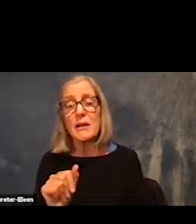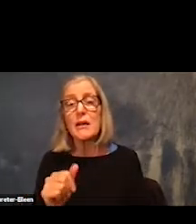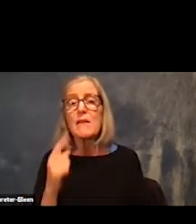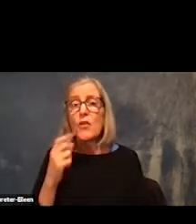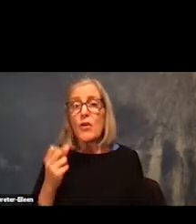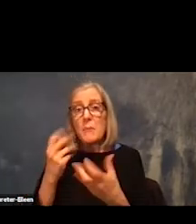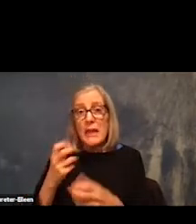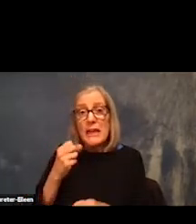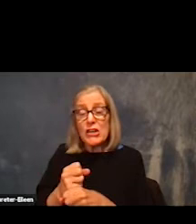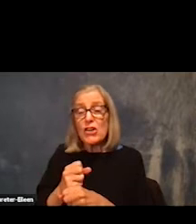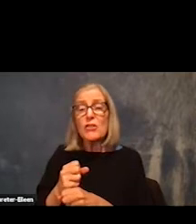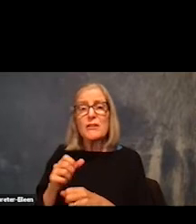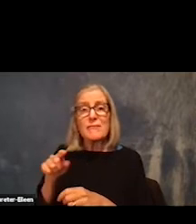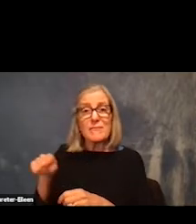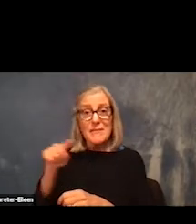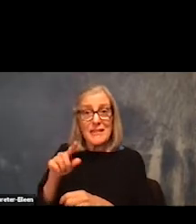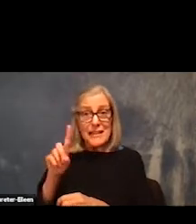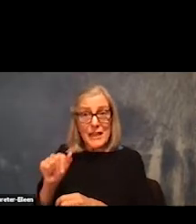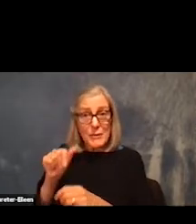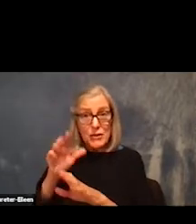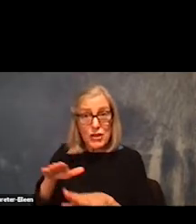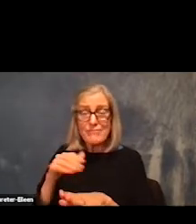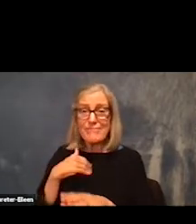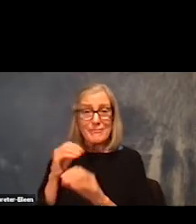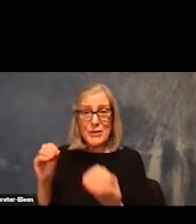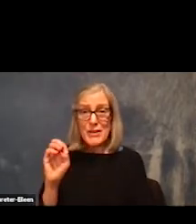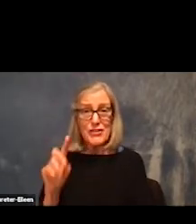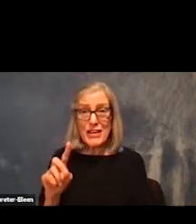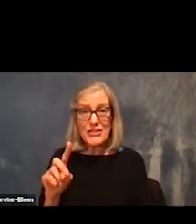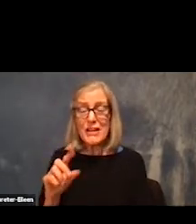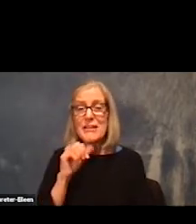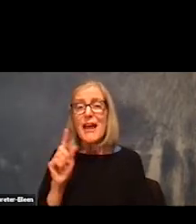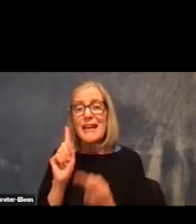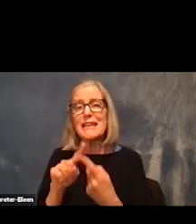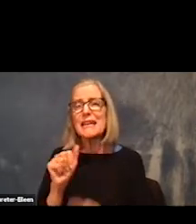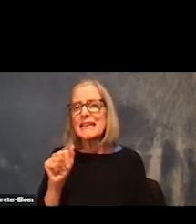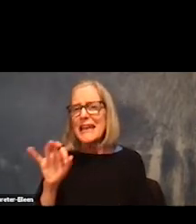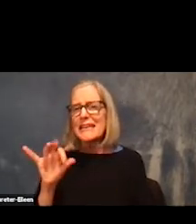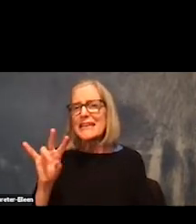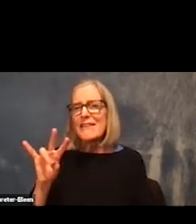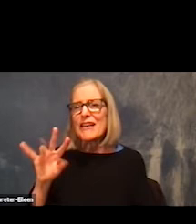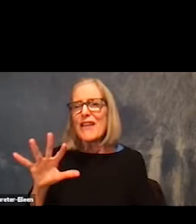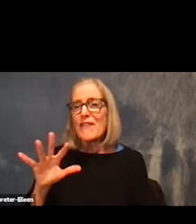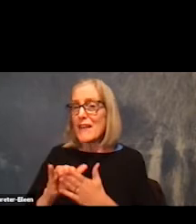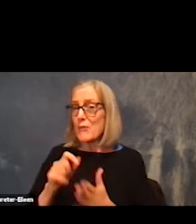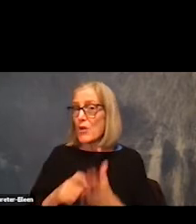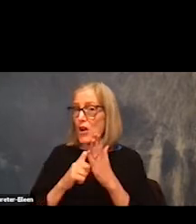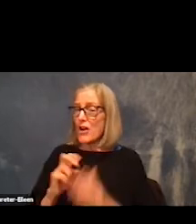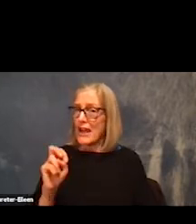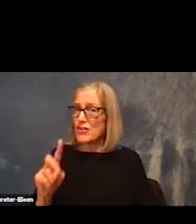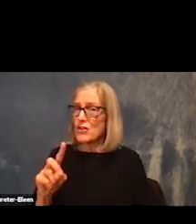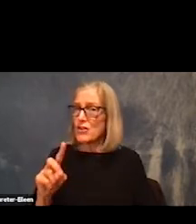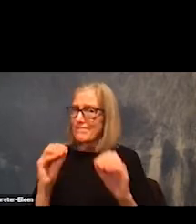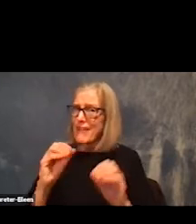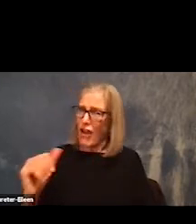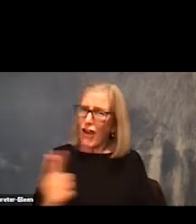It wasn't until 1975 that we had a public law requiring the education of all children. I remember I